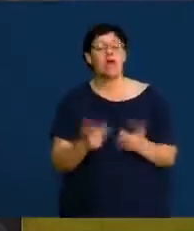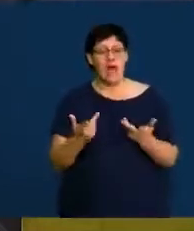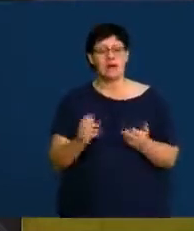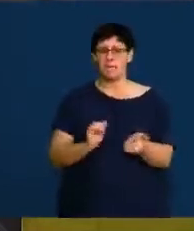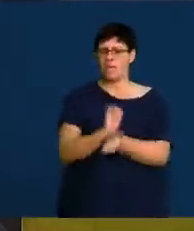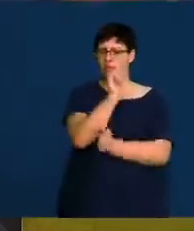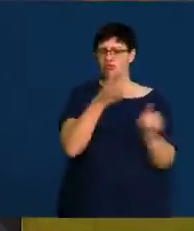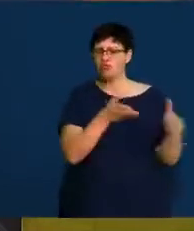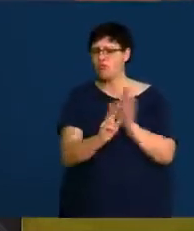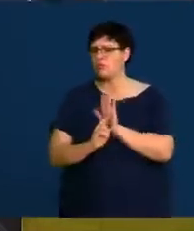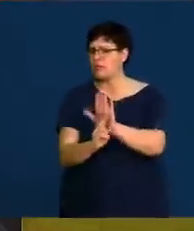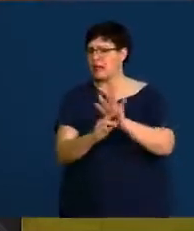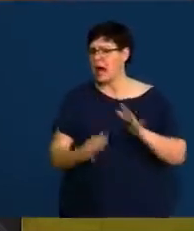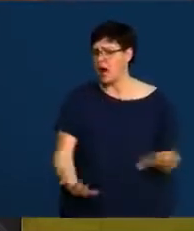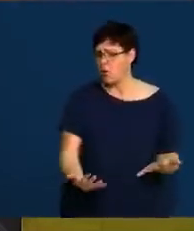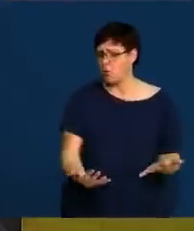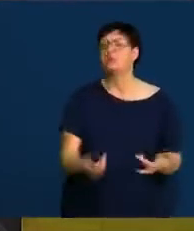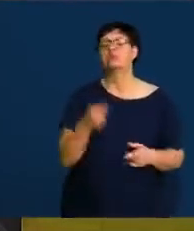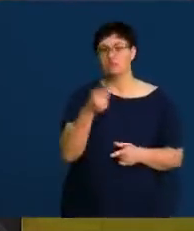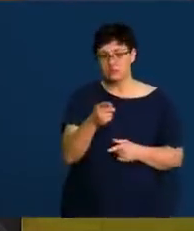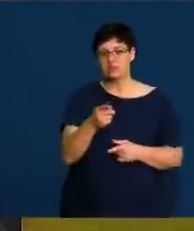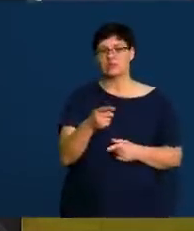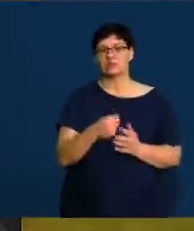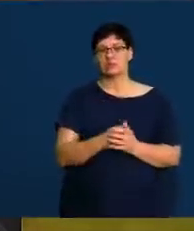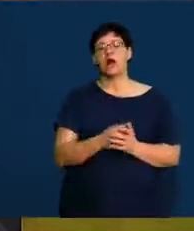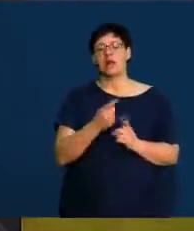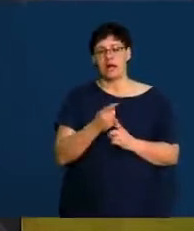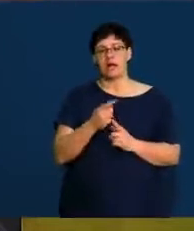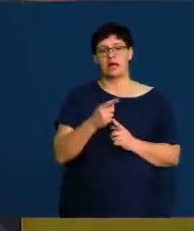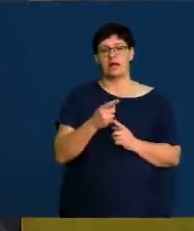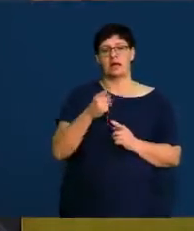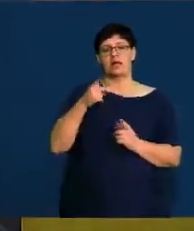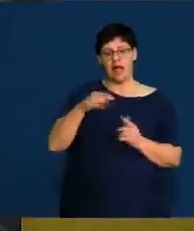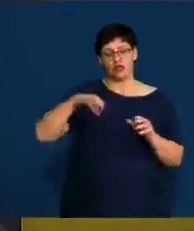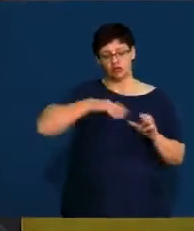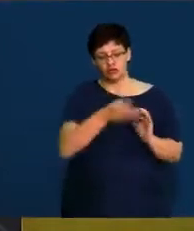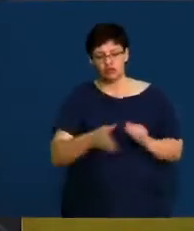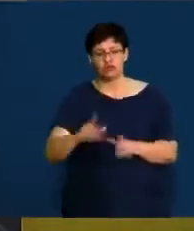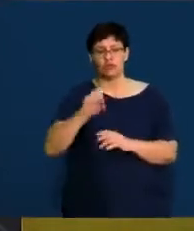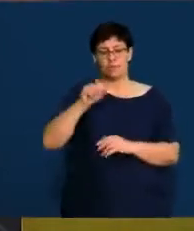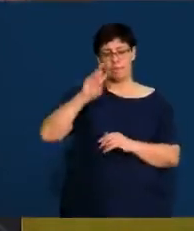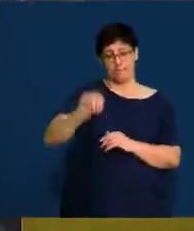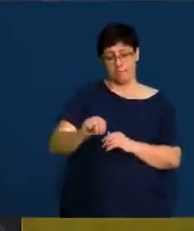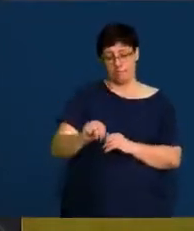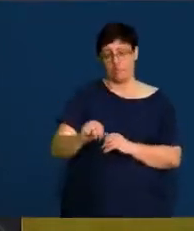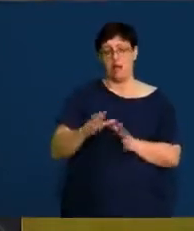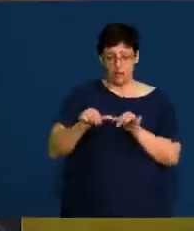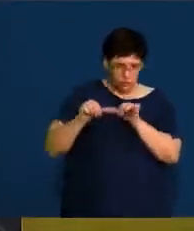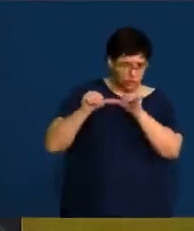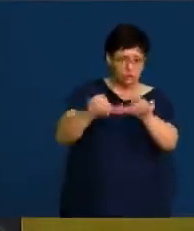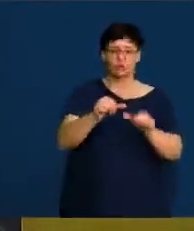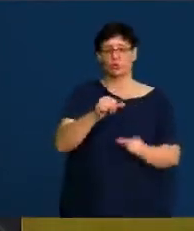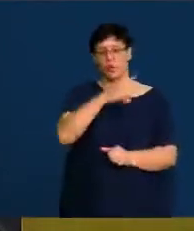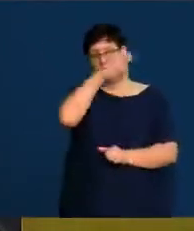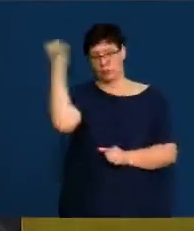permanent rivers represented on a map? As perennial streams. These are continuous blue lines, meaning